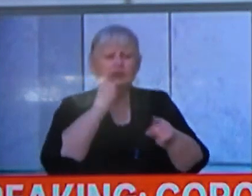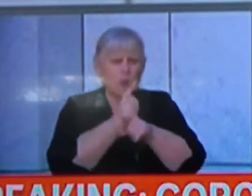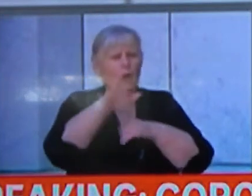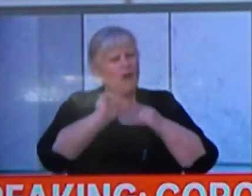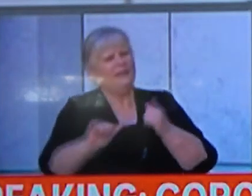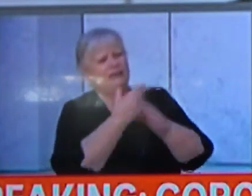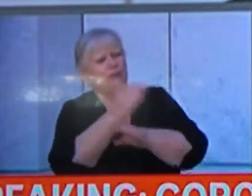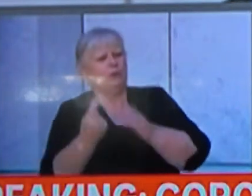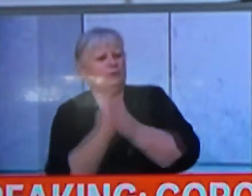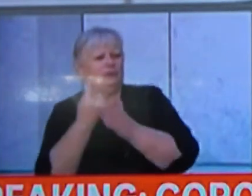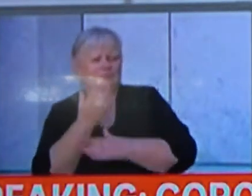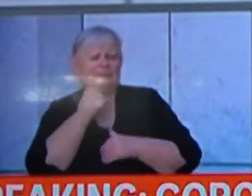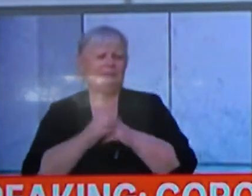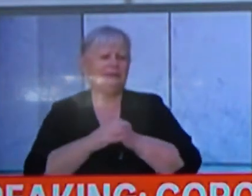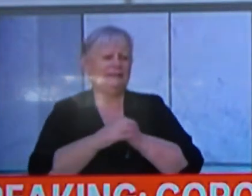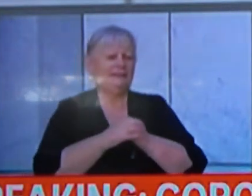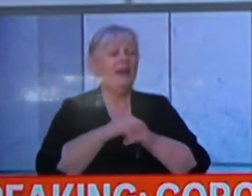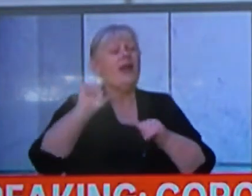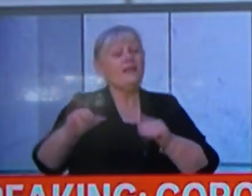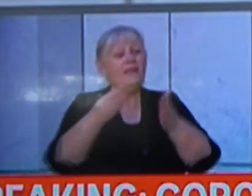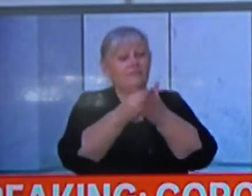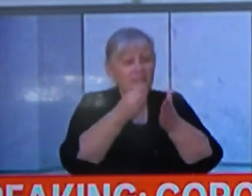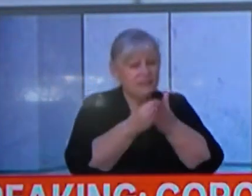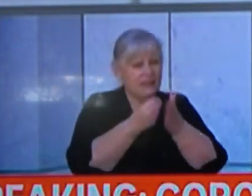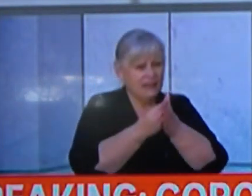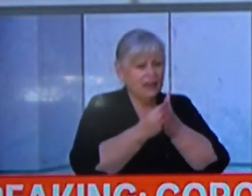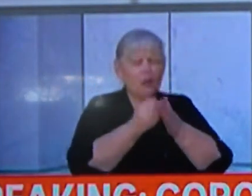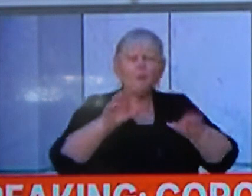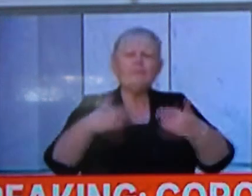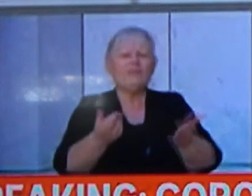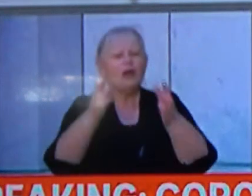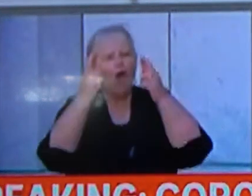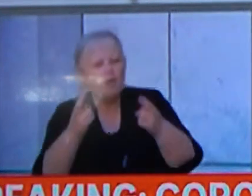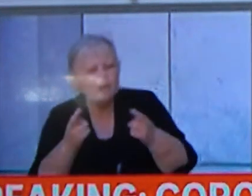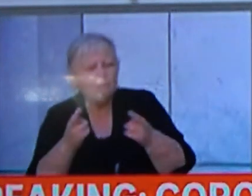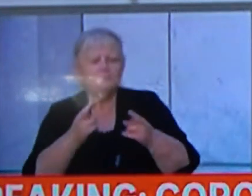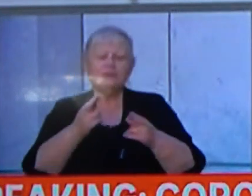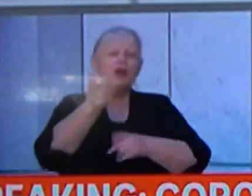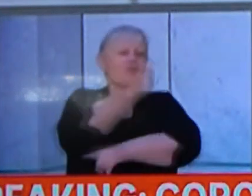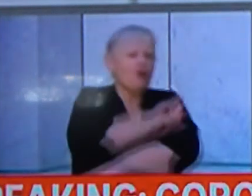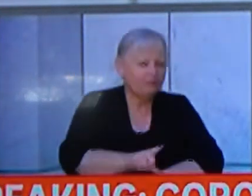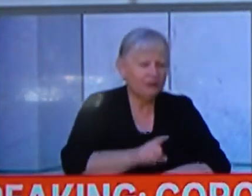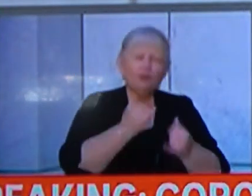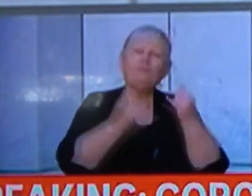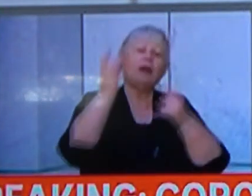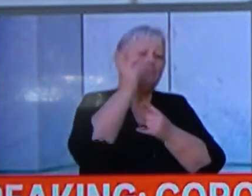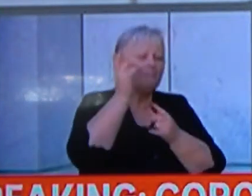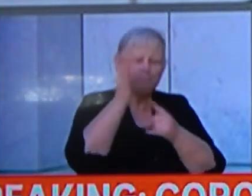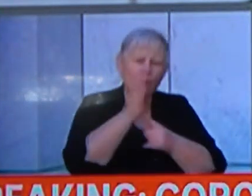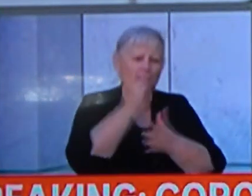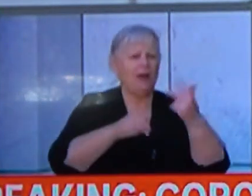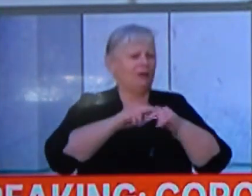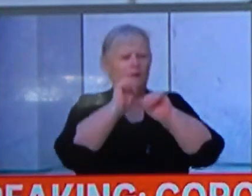available. These funds will provide hope and confidence to a vitally important sector,